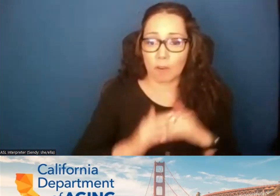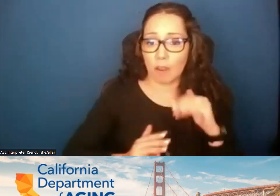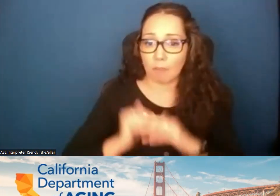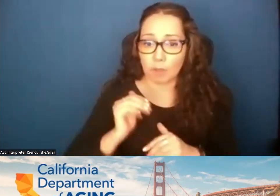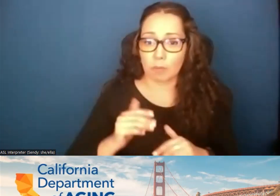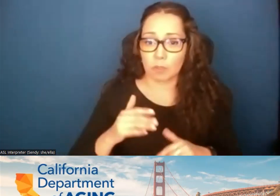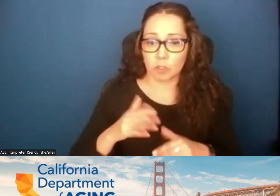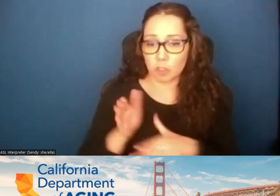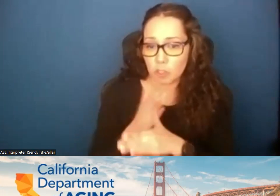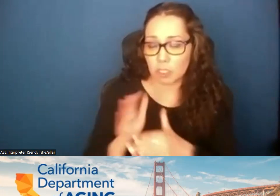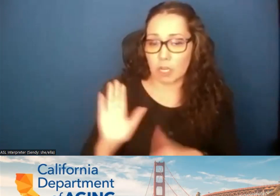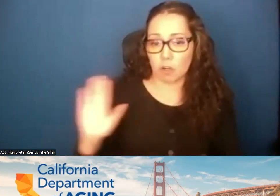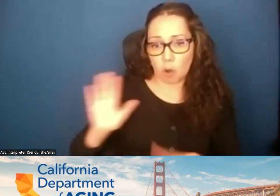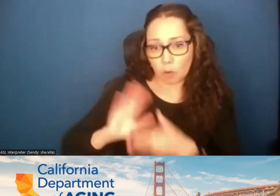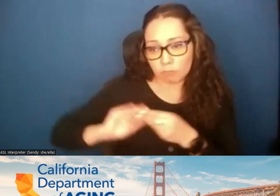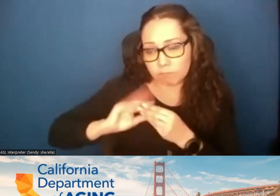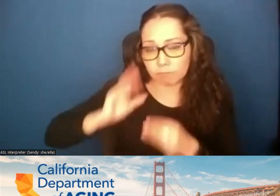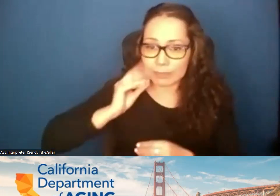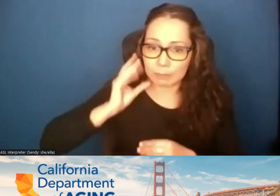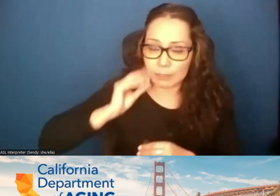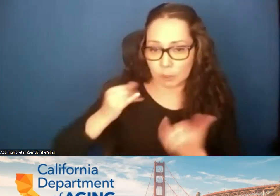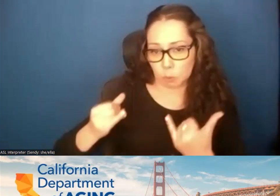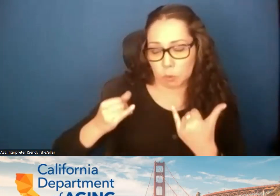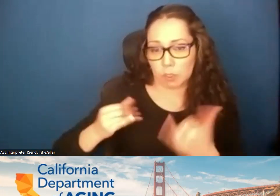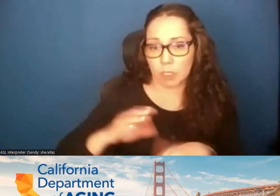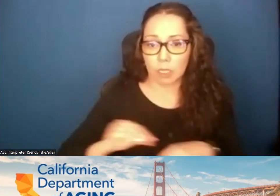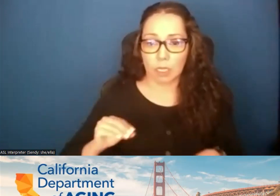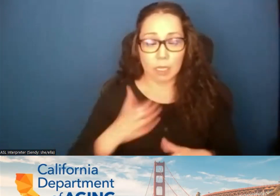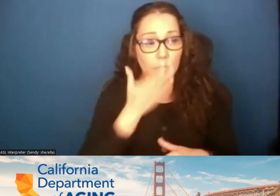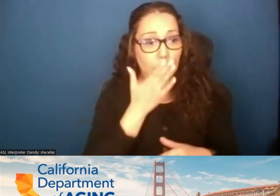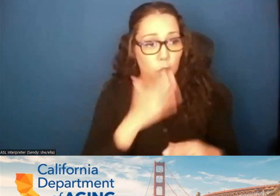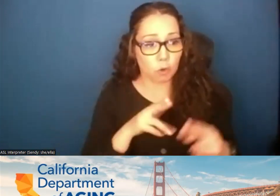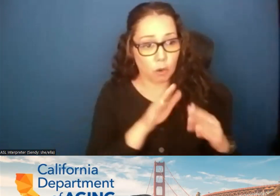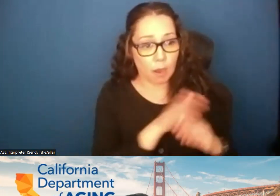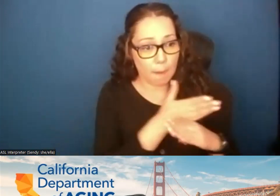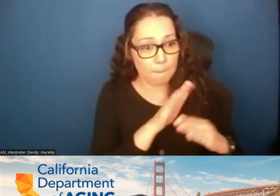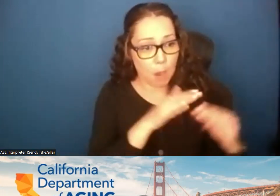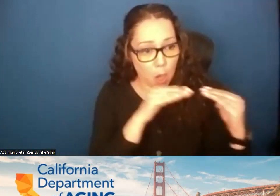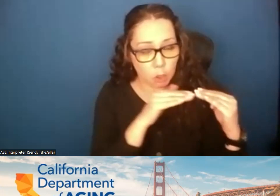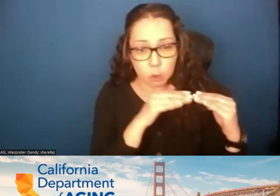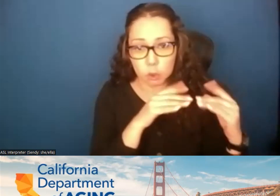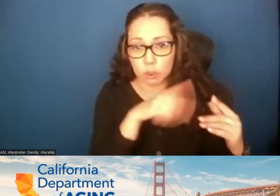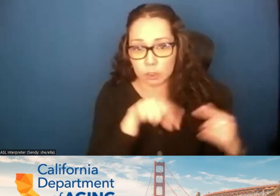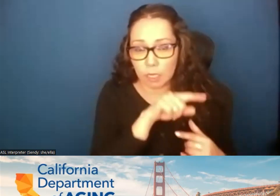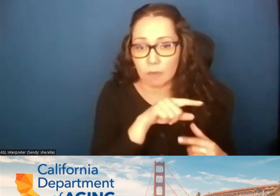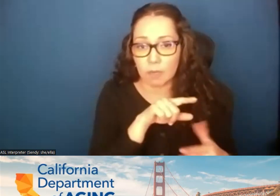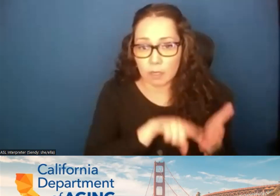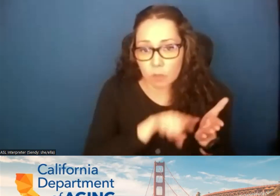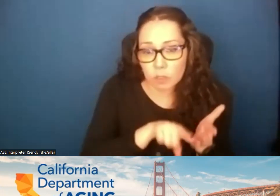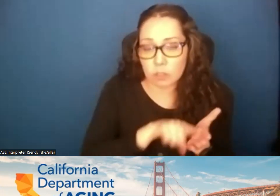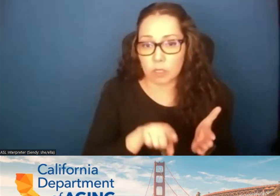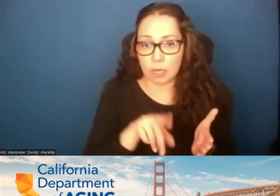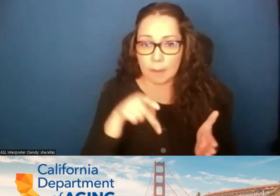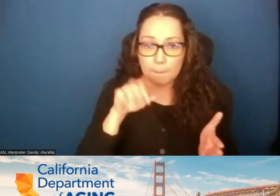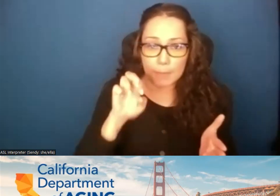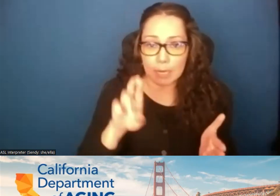testimony with us today. I'd also like to thank our partners at Manette for conducting extensive research on peer-reviewed studies and